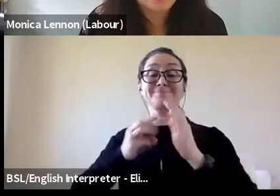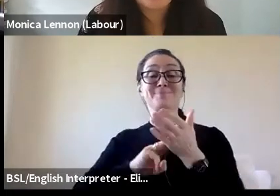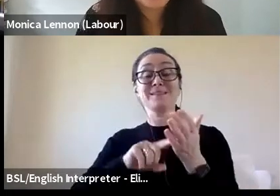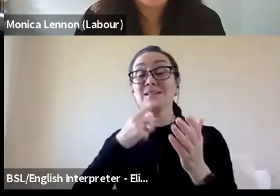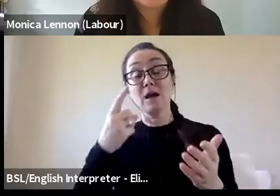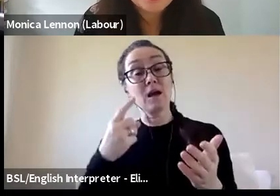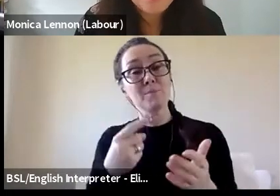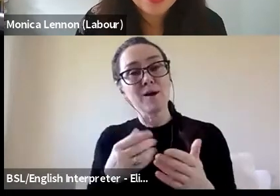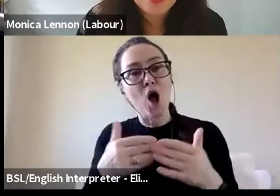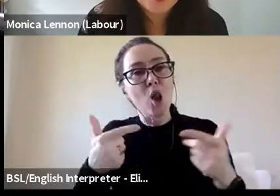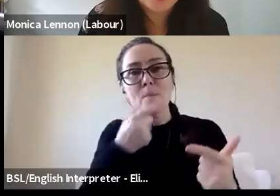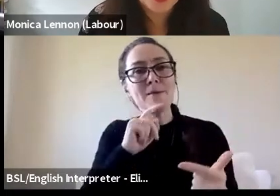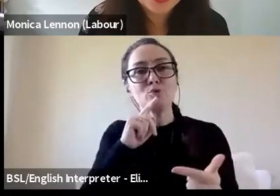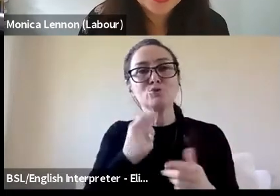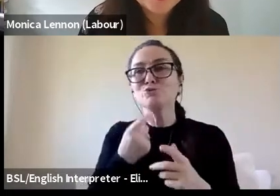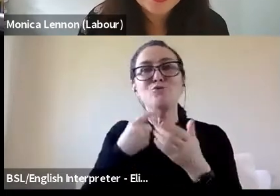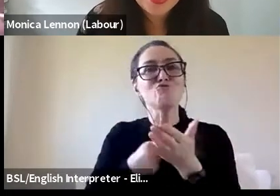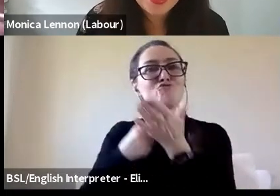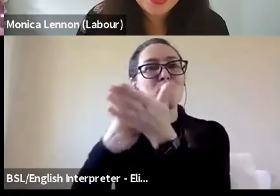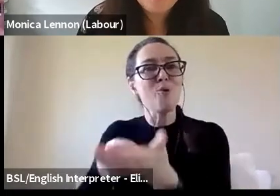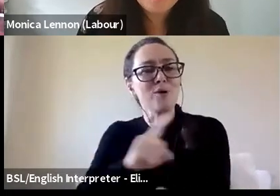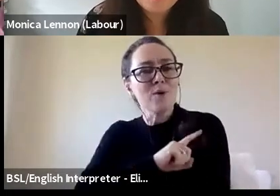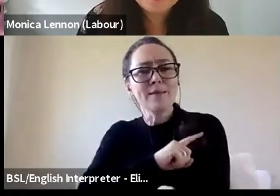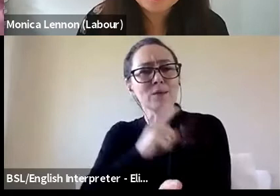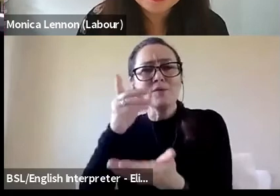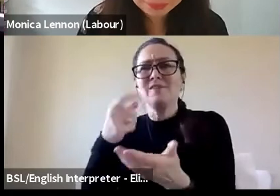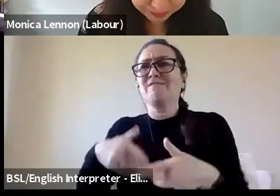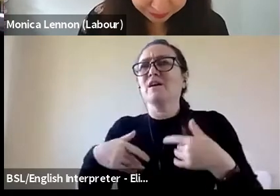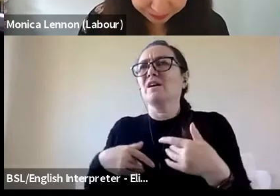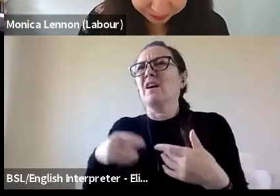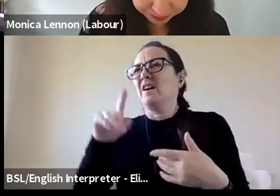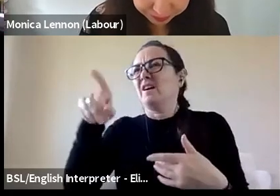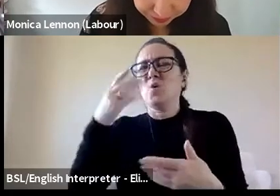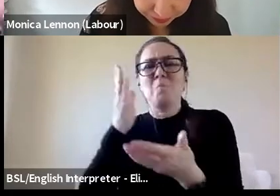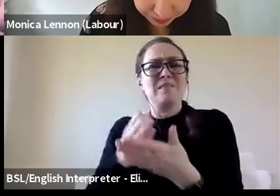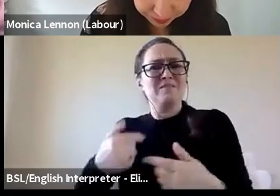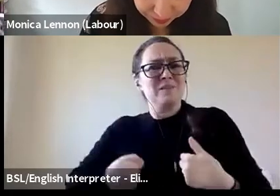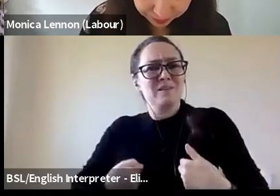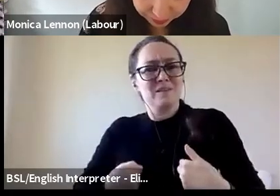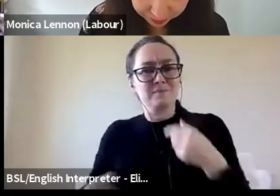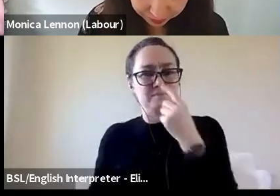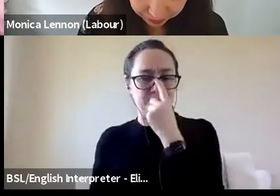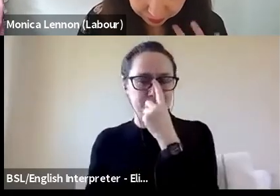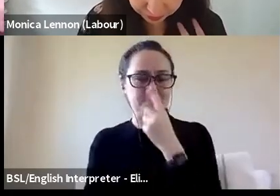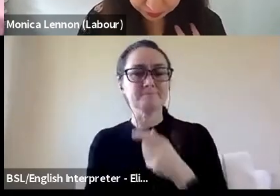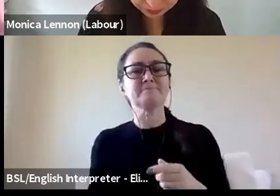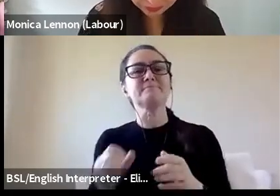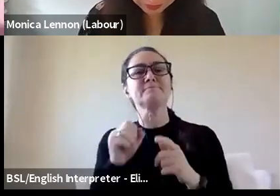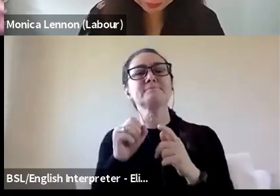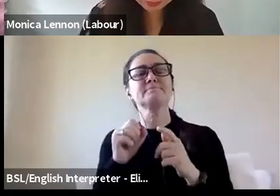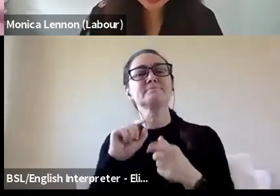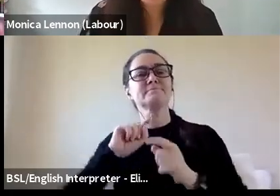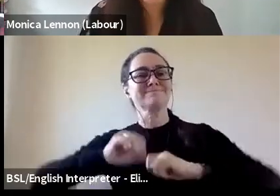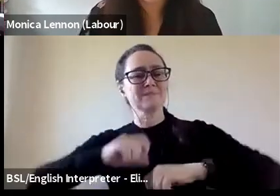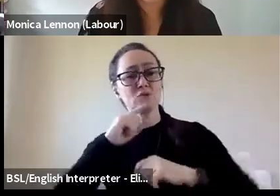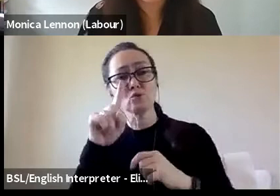that they will be believed, that they will be supported. So what do we do about, you know, what would Labour, Scottish Labour, for instance,